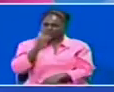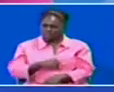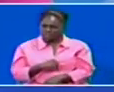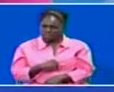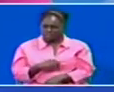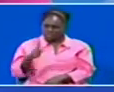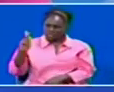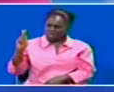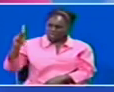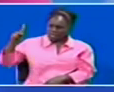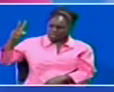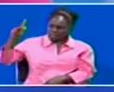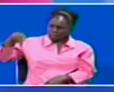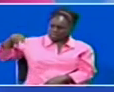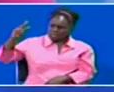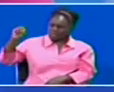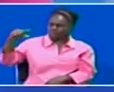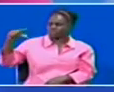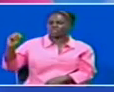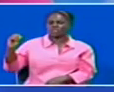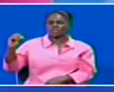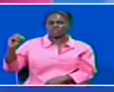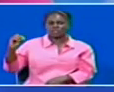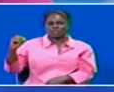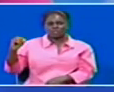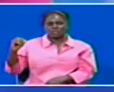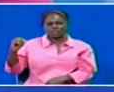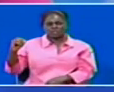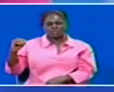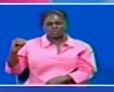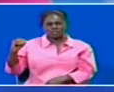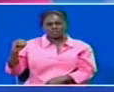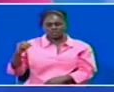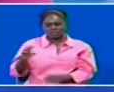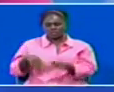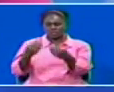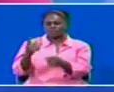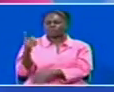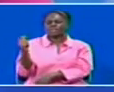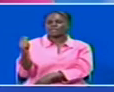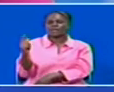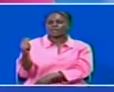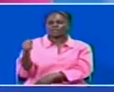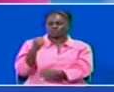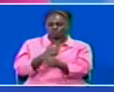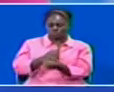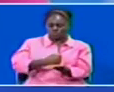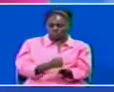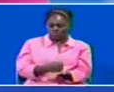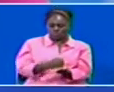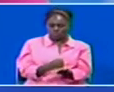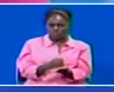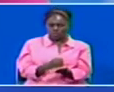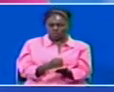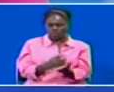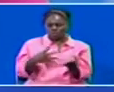fact, KPMG, and it's in the law. The audit firm, it's in the law and was contracted to do this process. And then this process goes